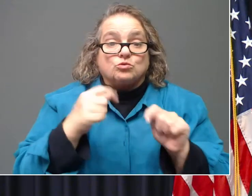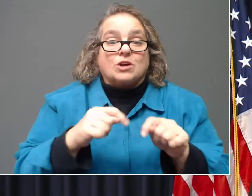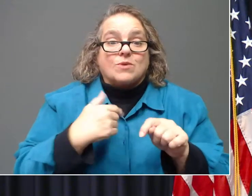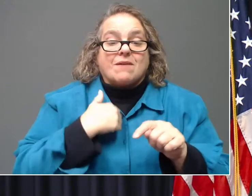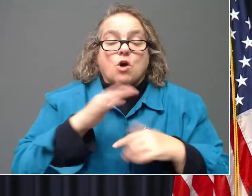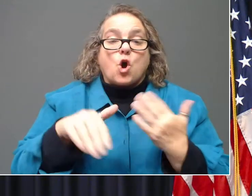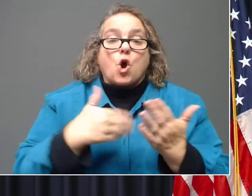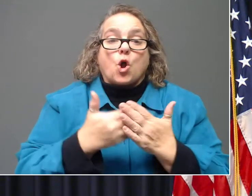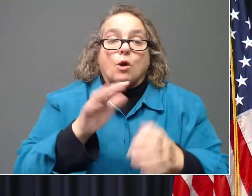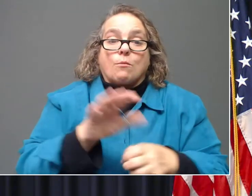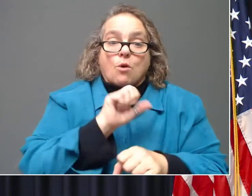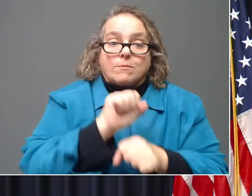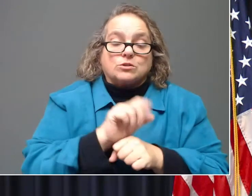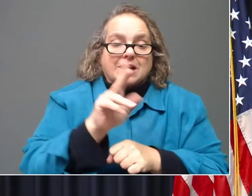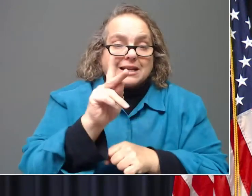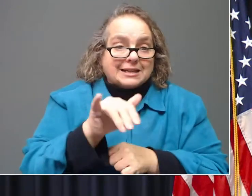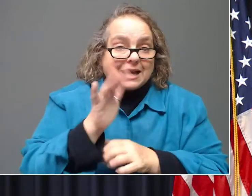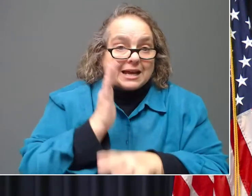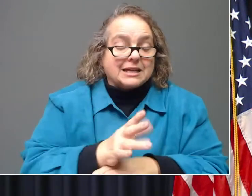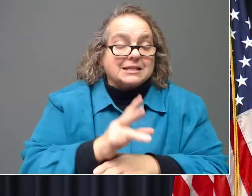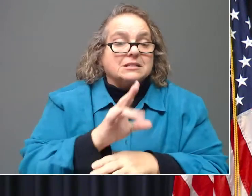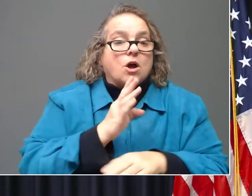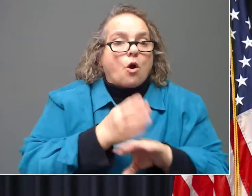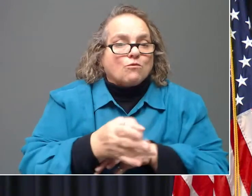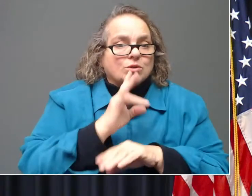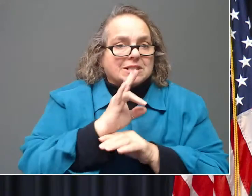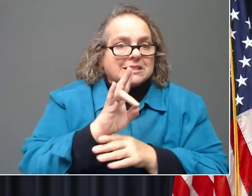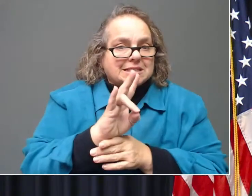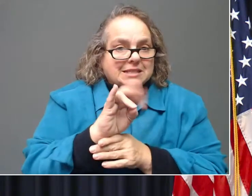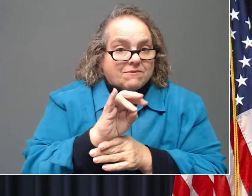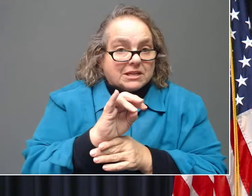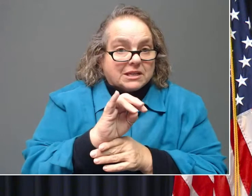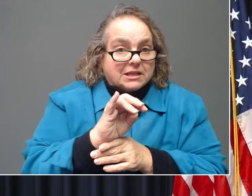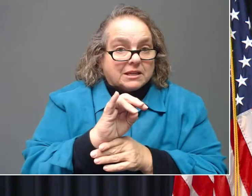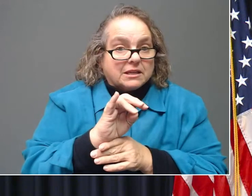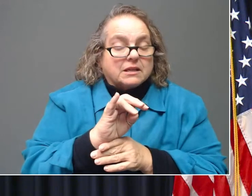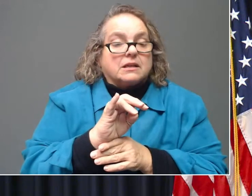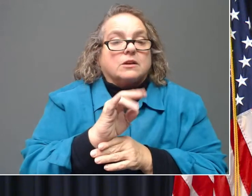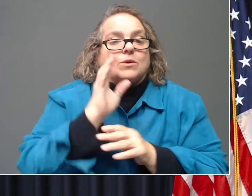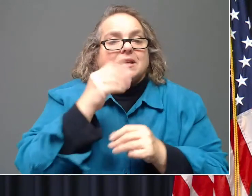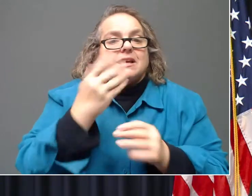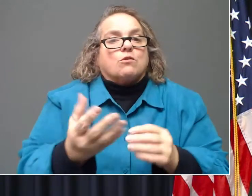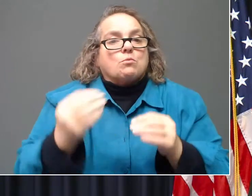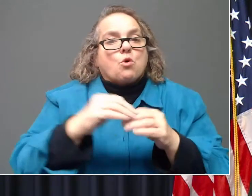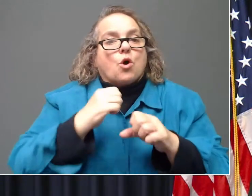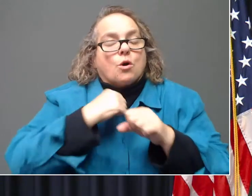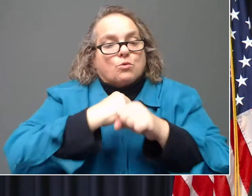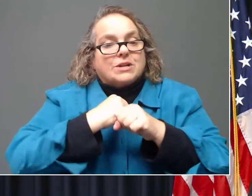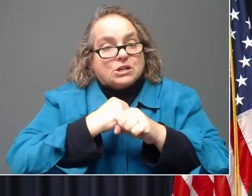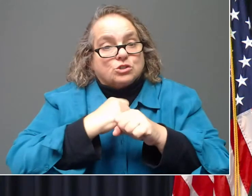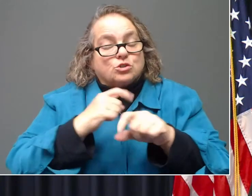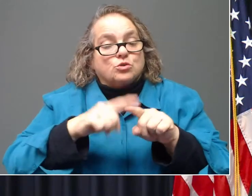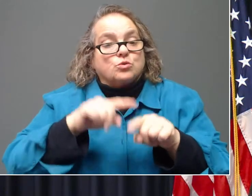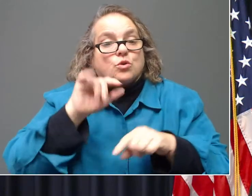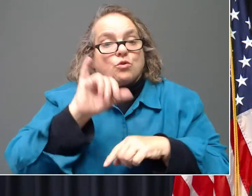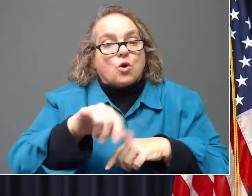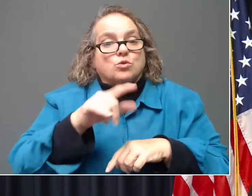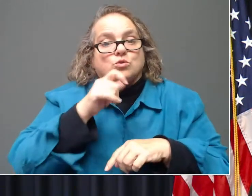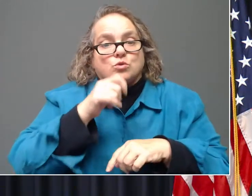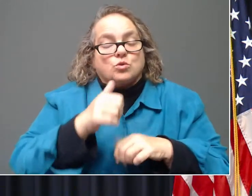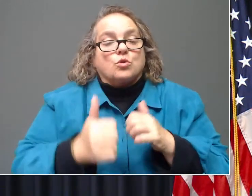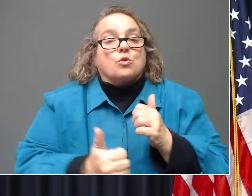to be Kentuckians that are over 70. This, again, will give a lot more protection to those who are most likely